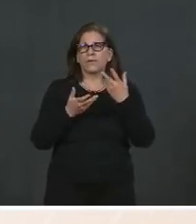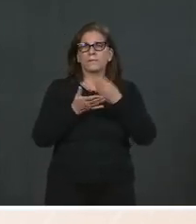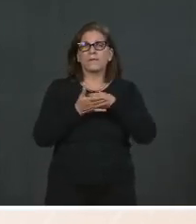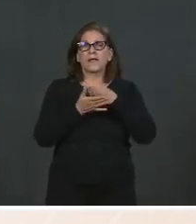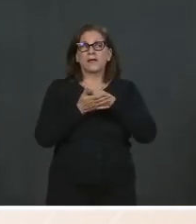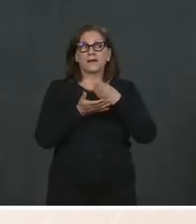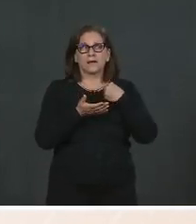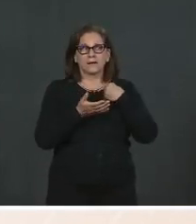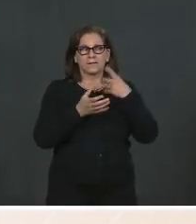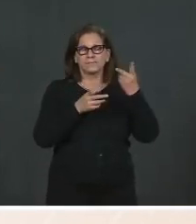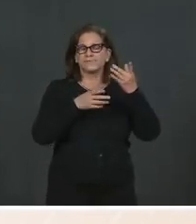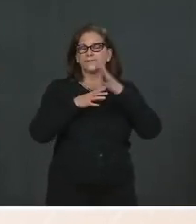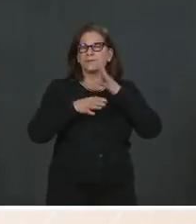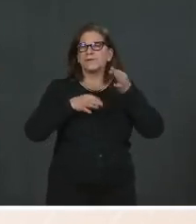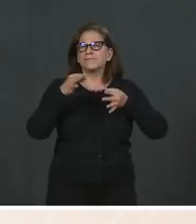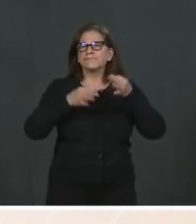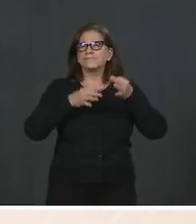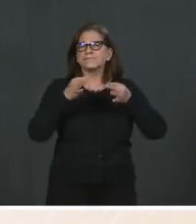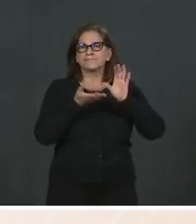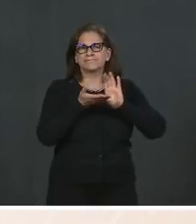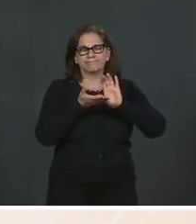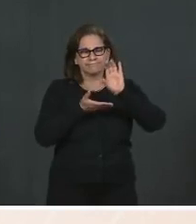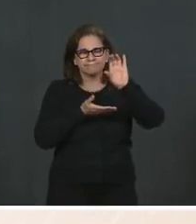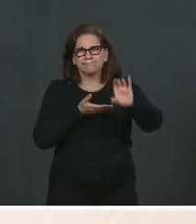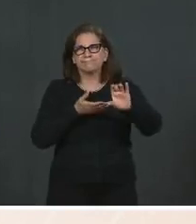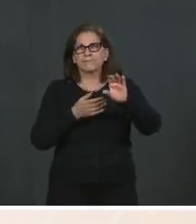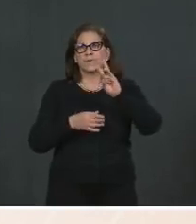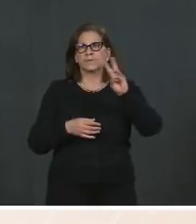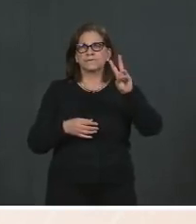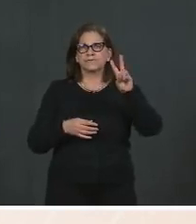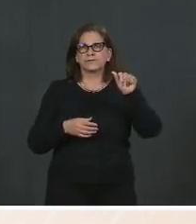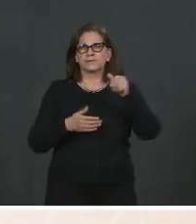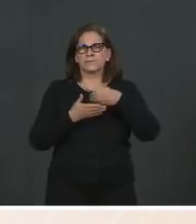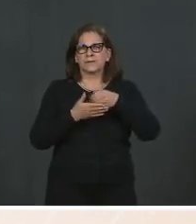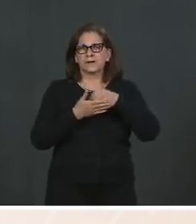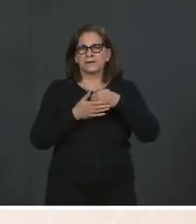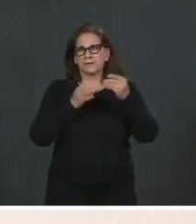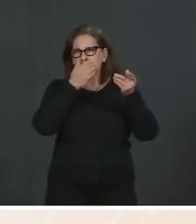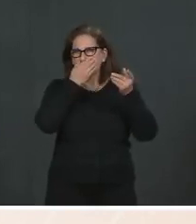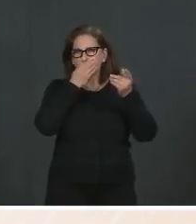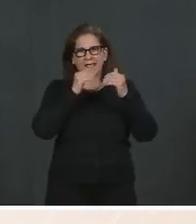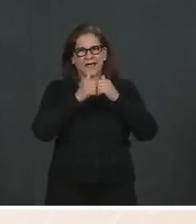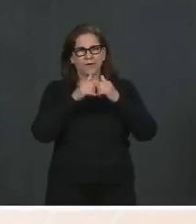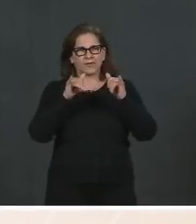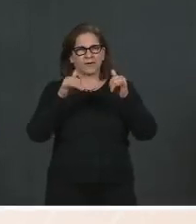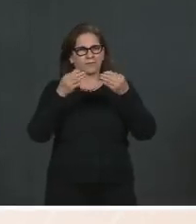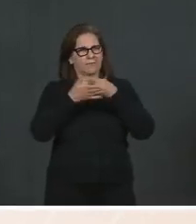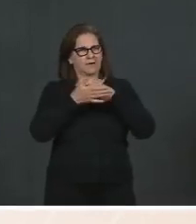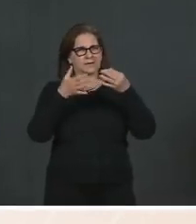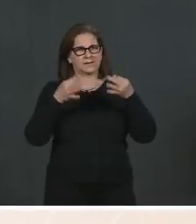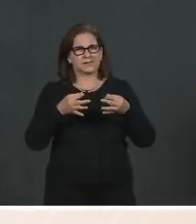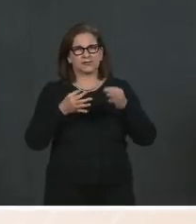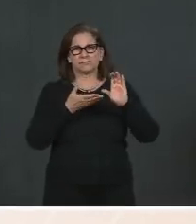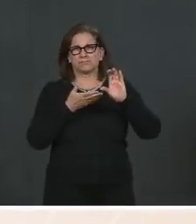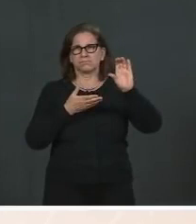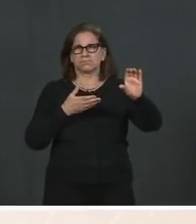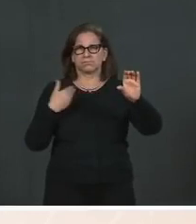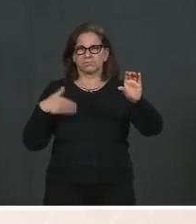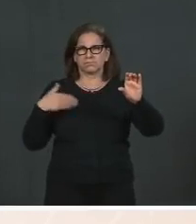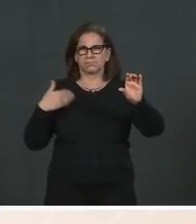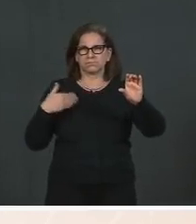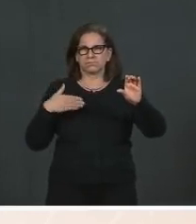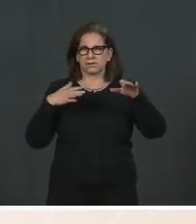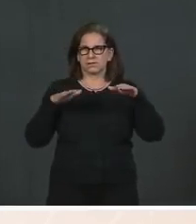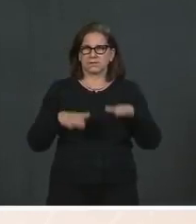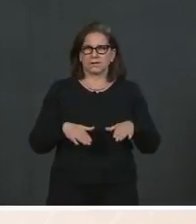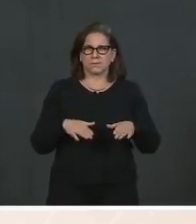Senator Manchin had in that. I'll have to follow up with our personnel team on the exact process there, but we can do that for you after the briefing.